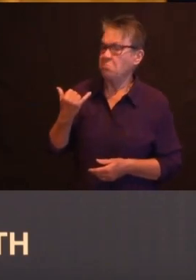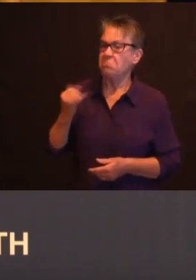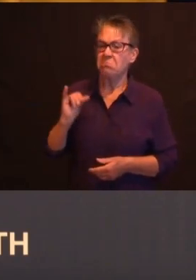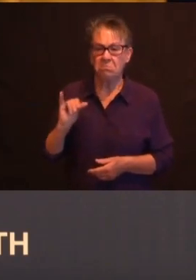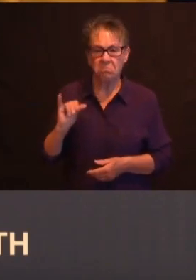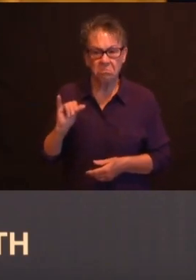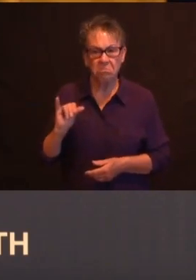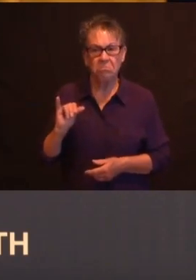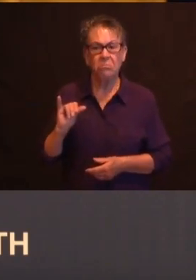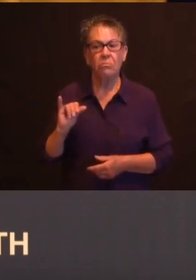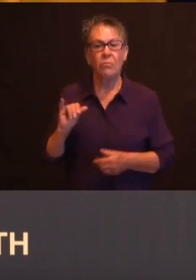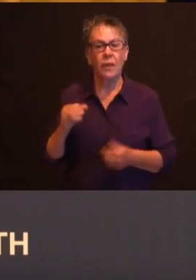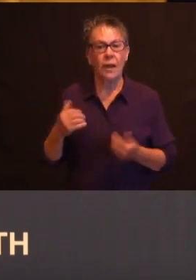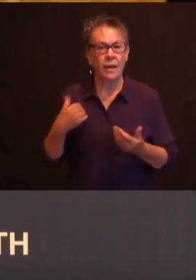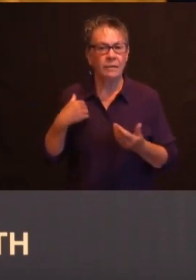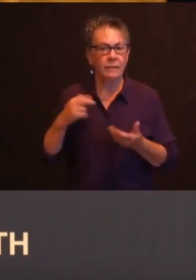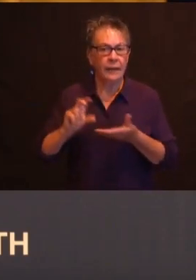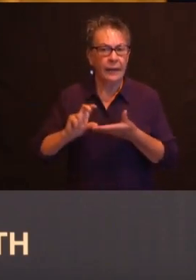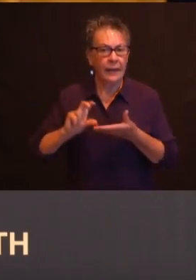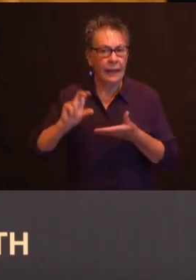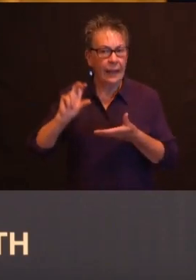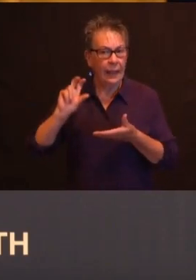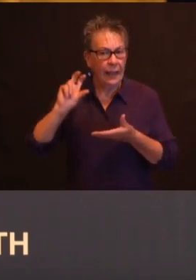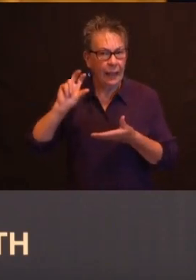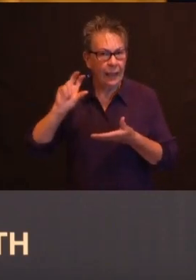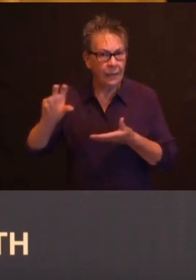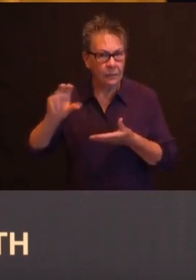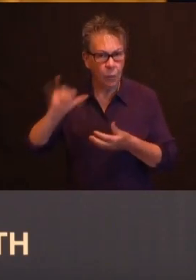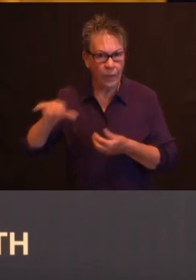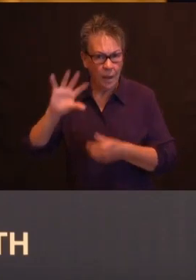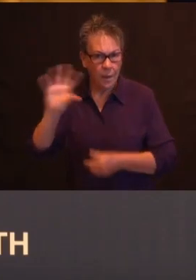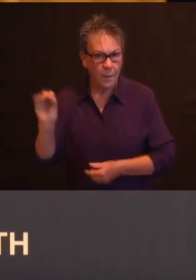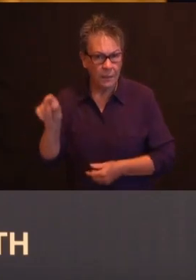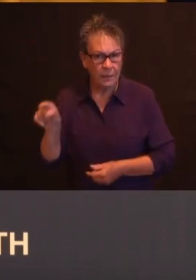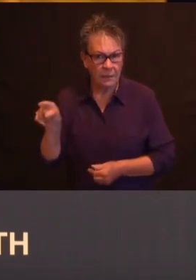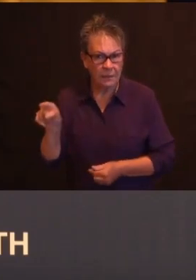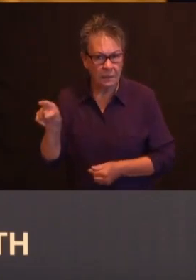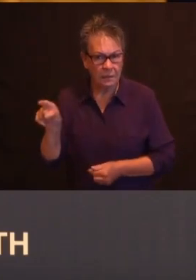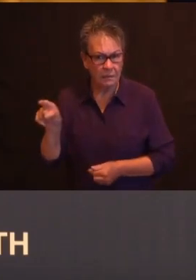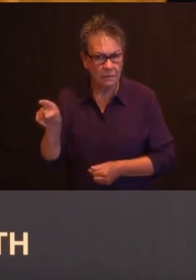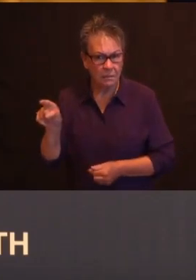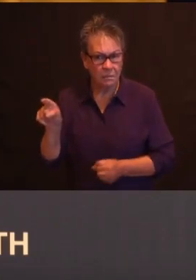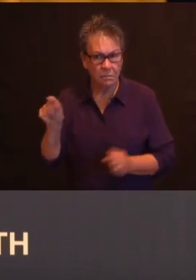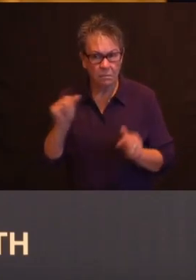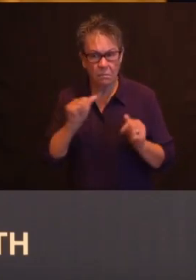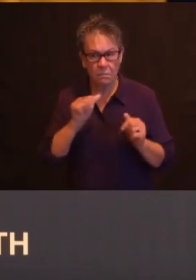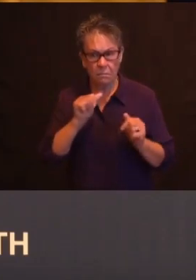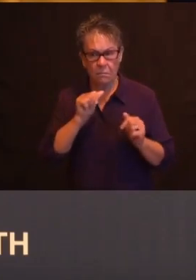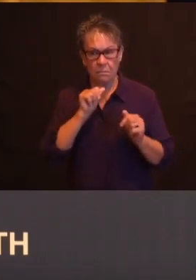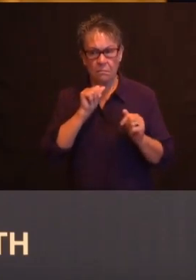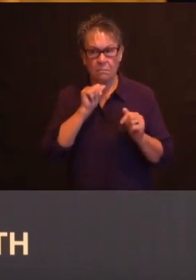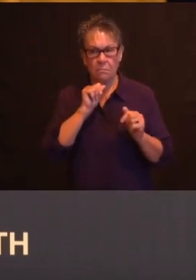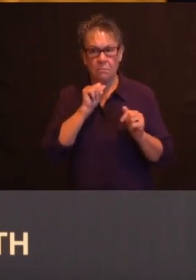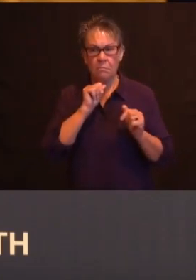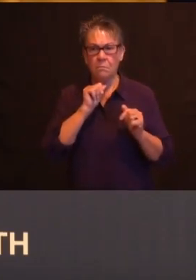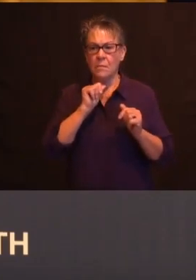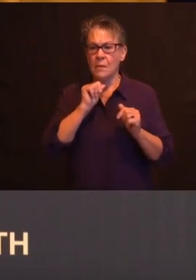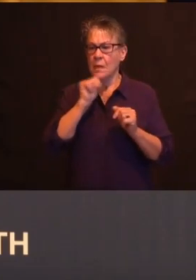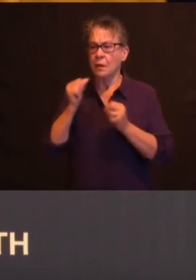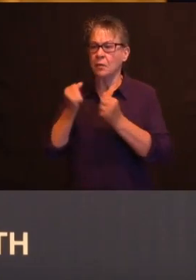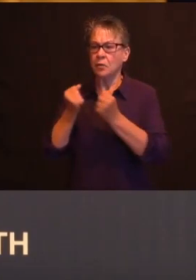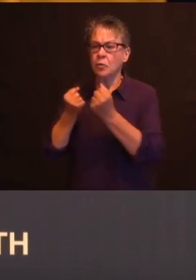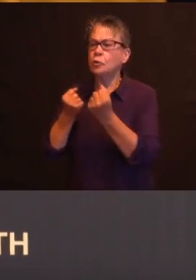spoke with anybody associated with the company. I played no role whatsoever. But we'll come back and give you some more color if